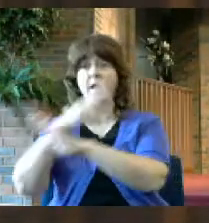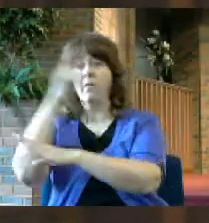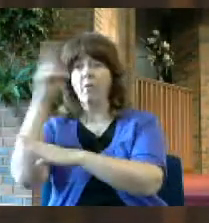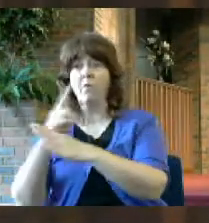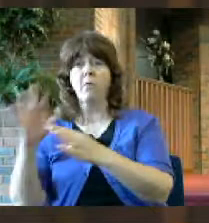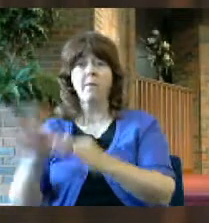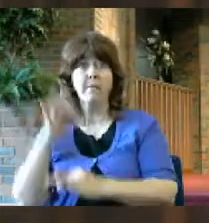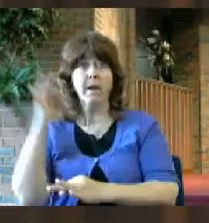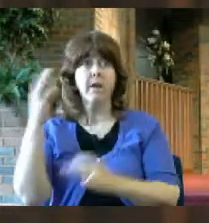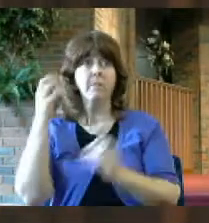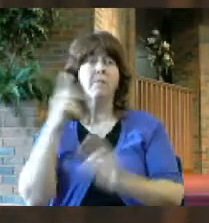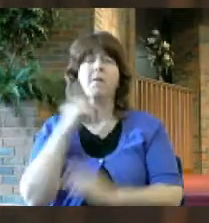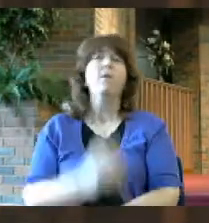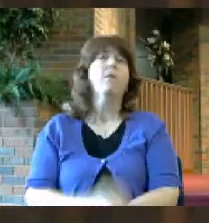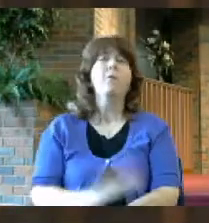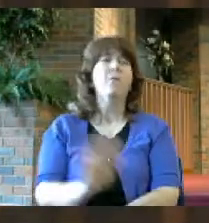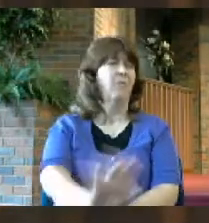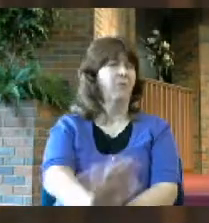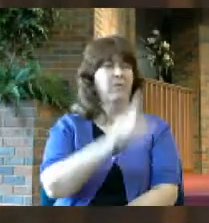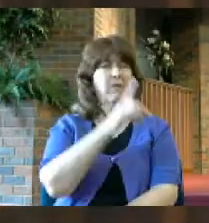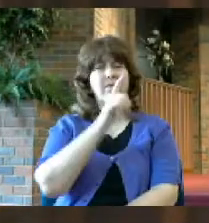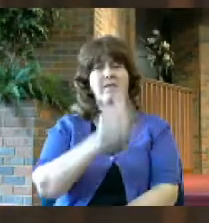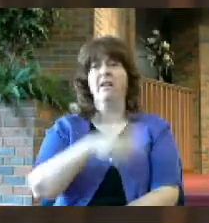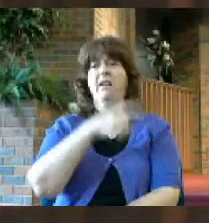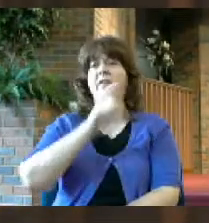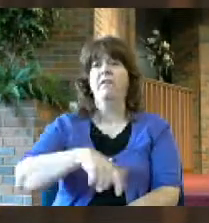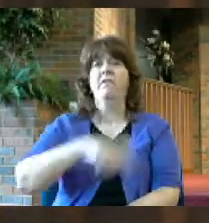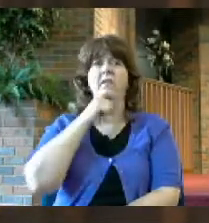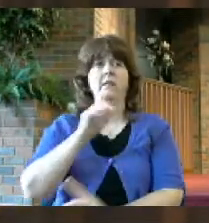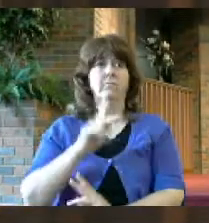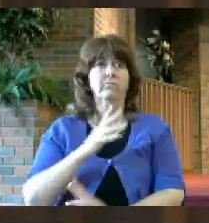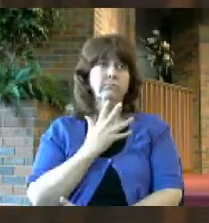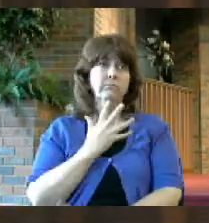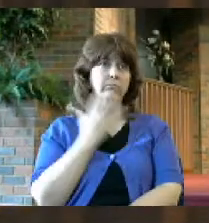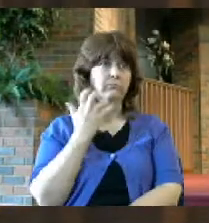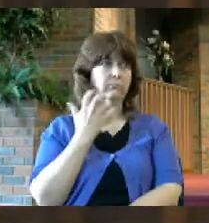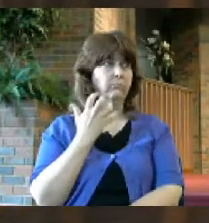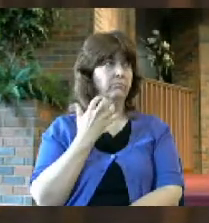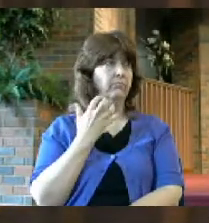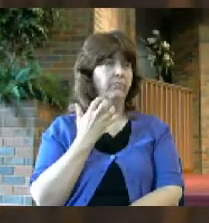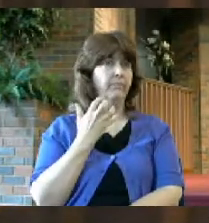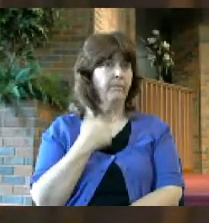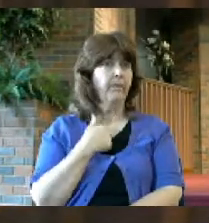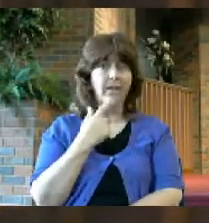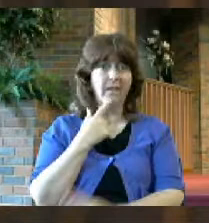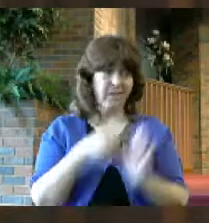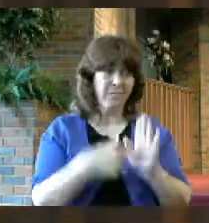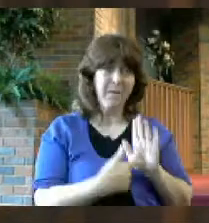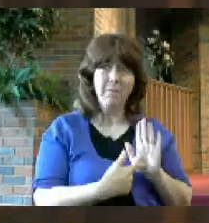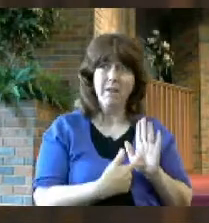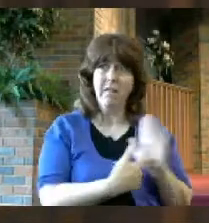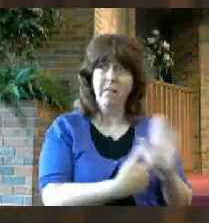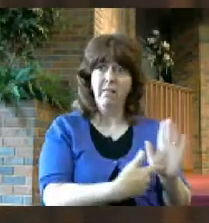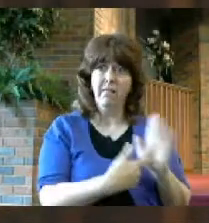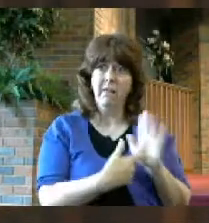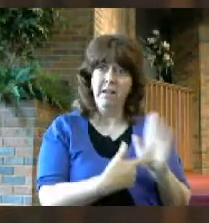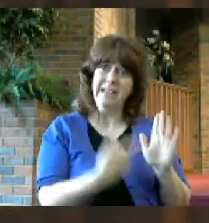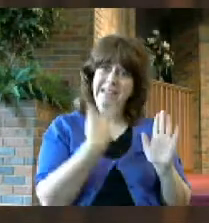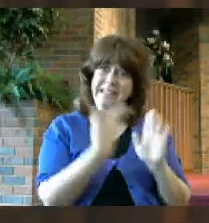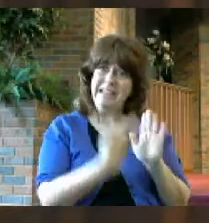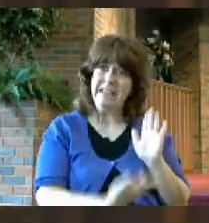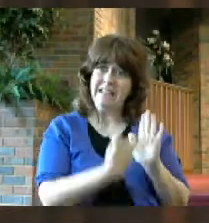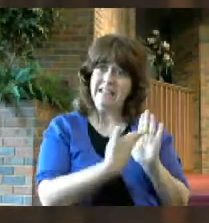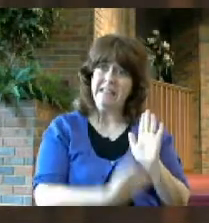of those things, sometimes they get angry when you say, this is what the Bible teaches. But if you withhold what the